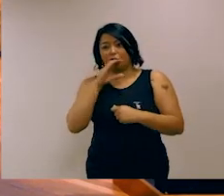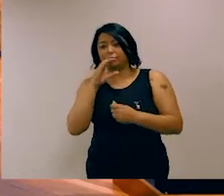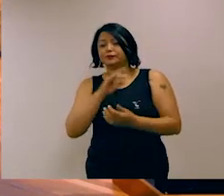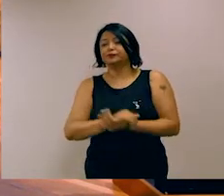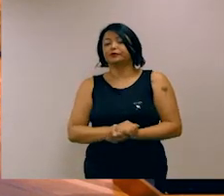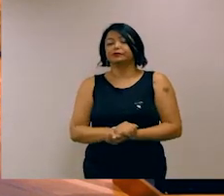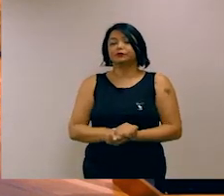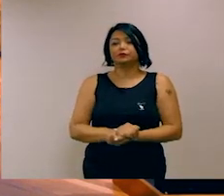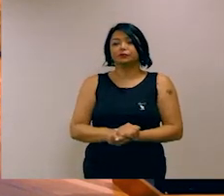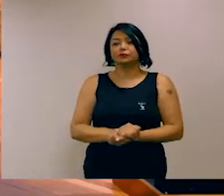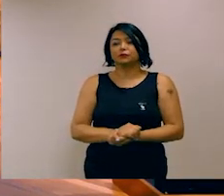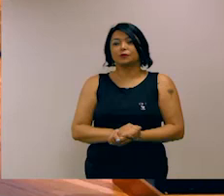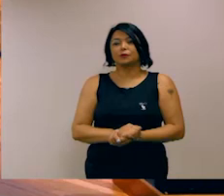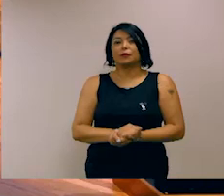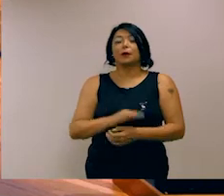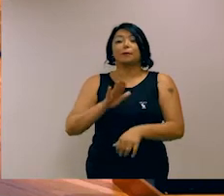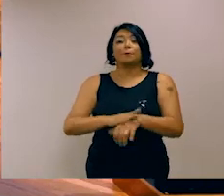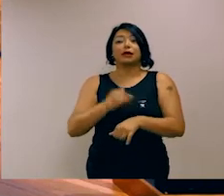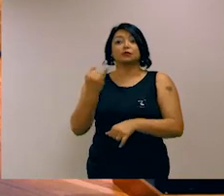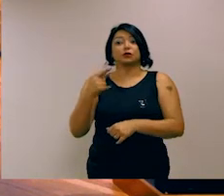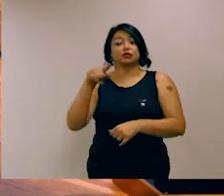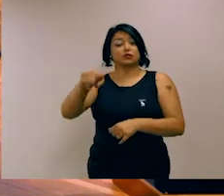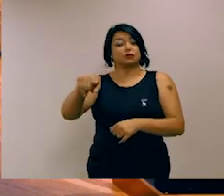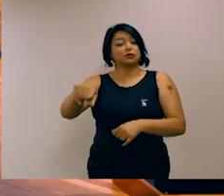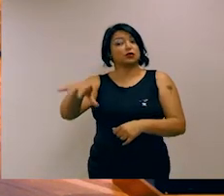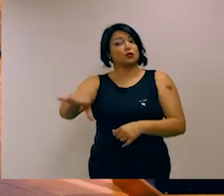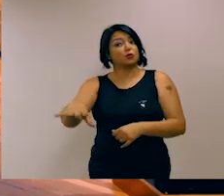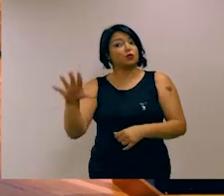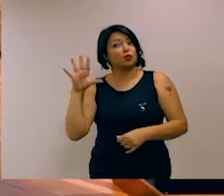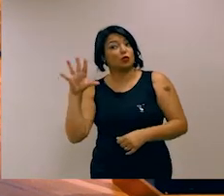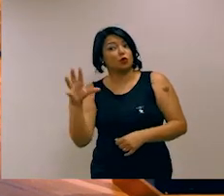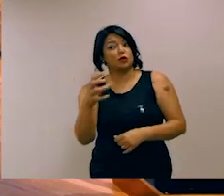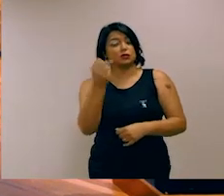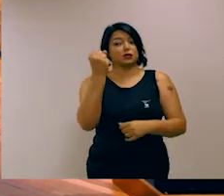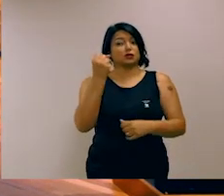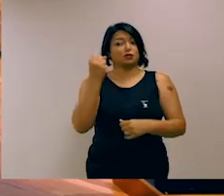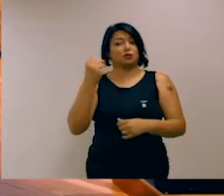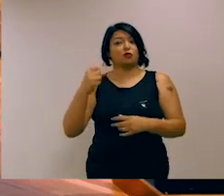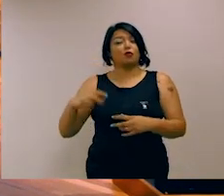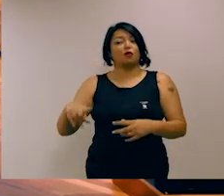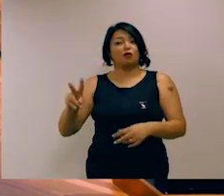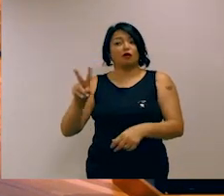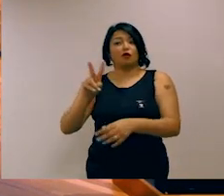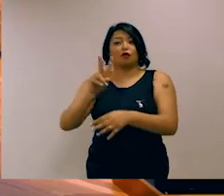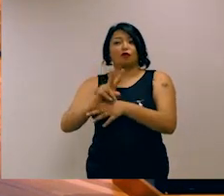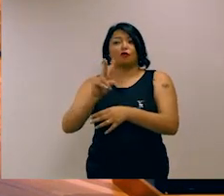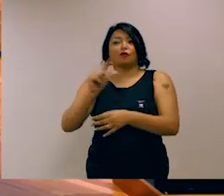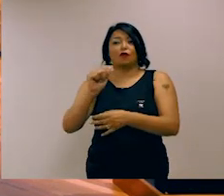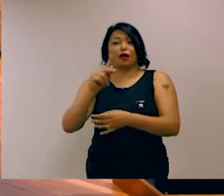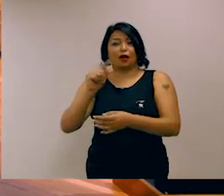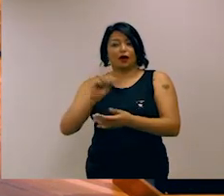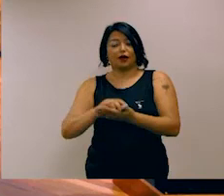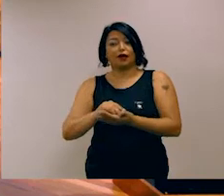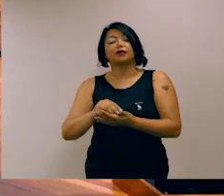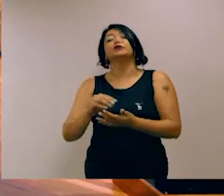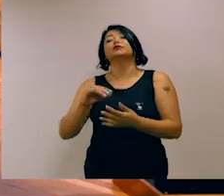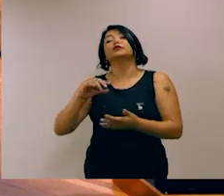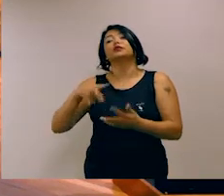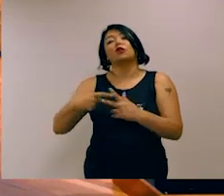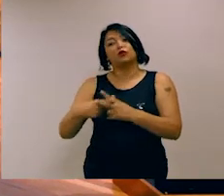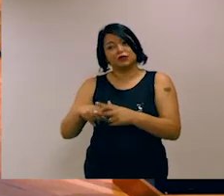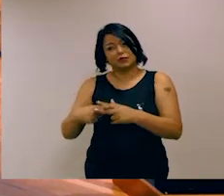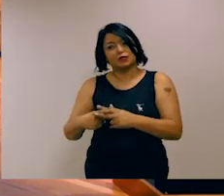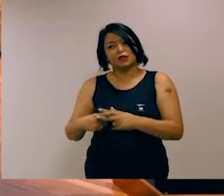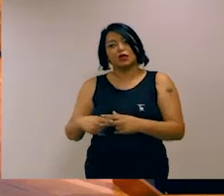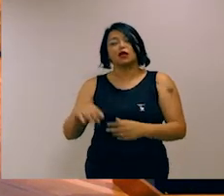finish quickly. But most importantly, if you have a vacancy in the workshop,